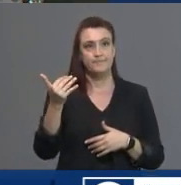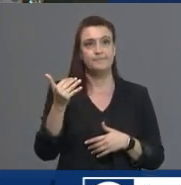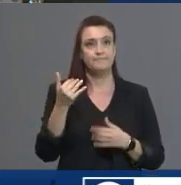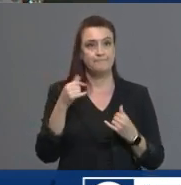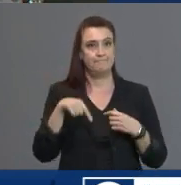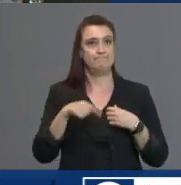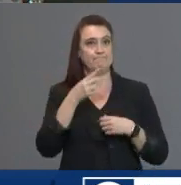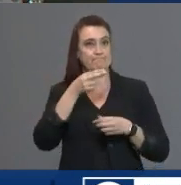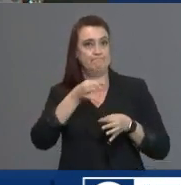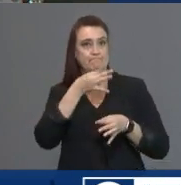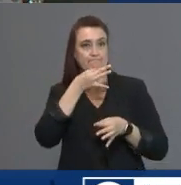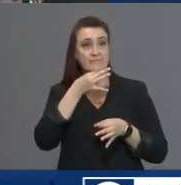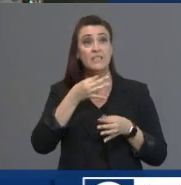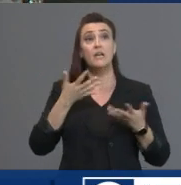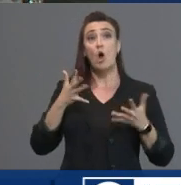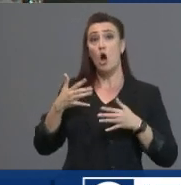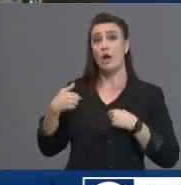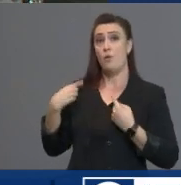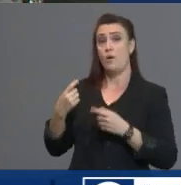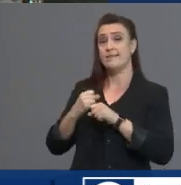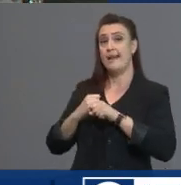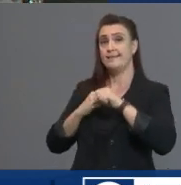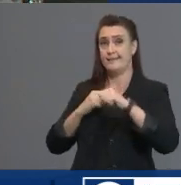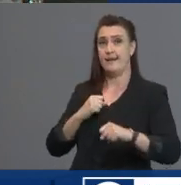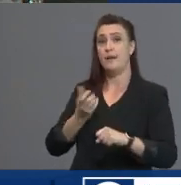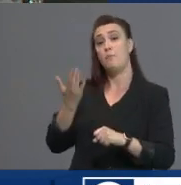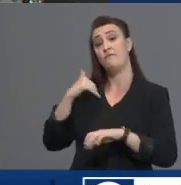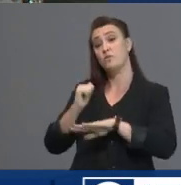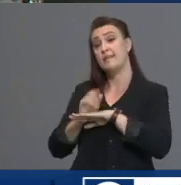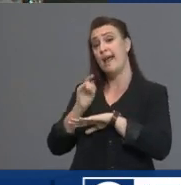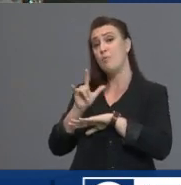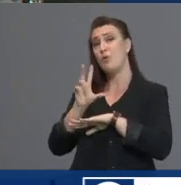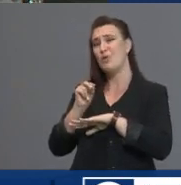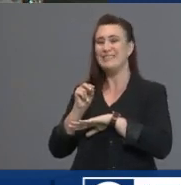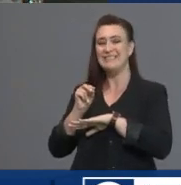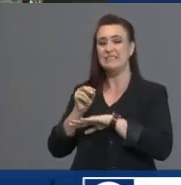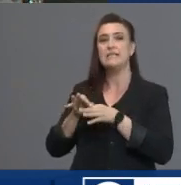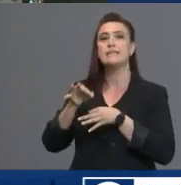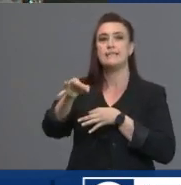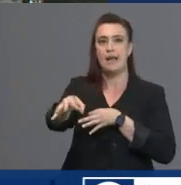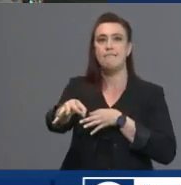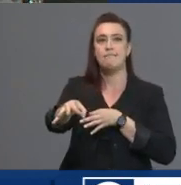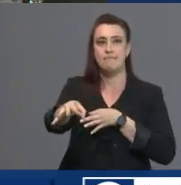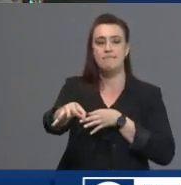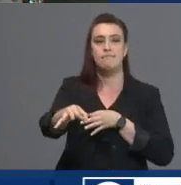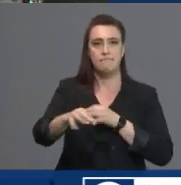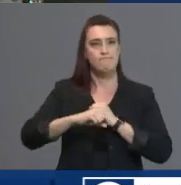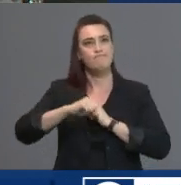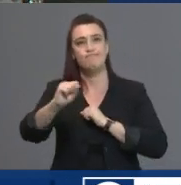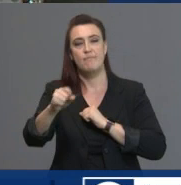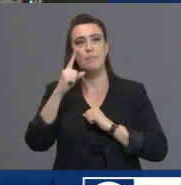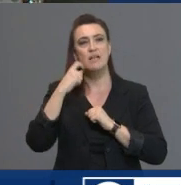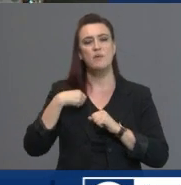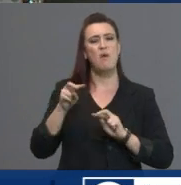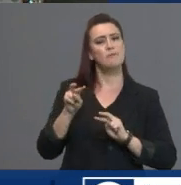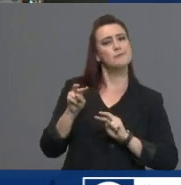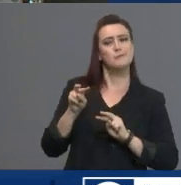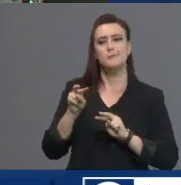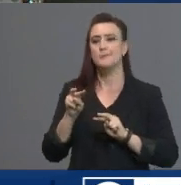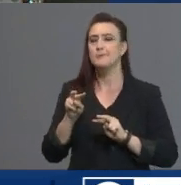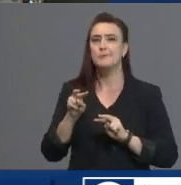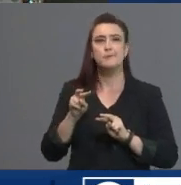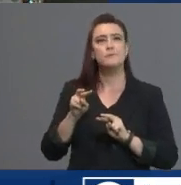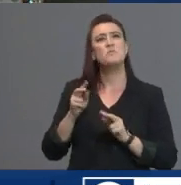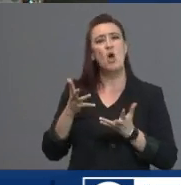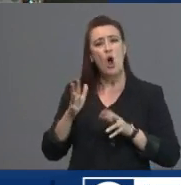2020. It was extended from April 30th because we took a posture of